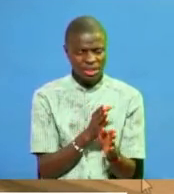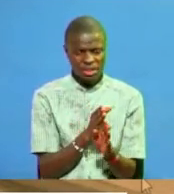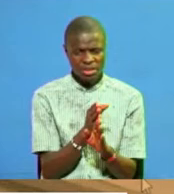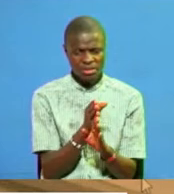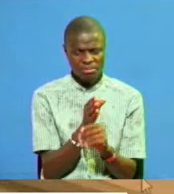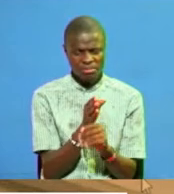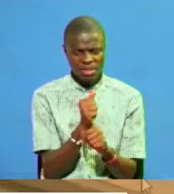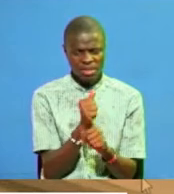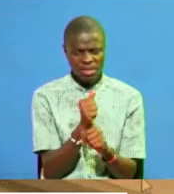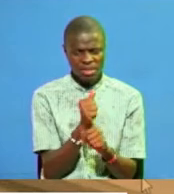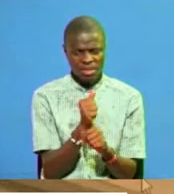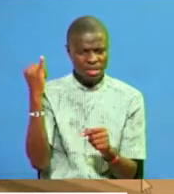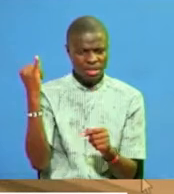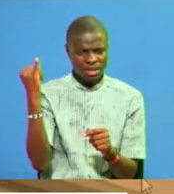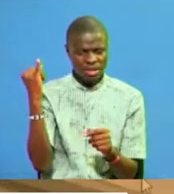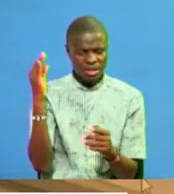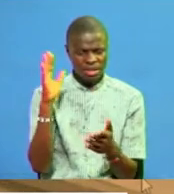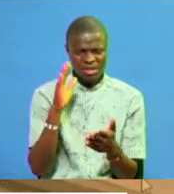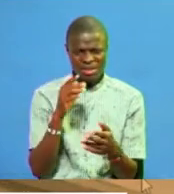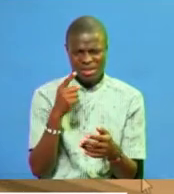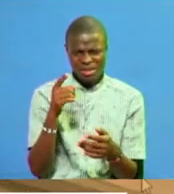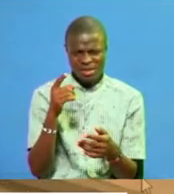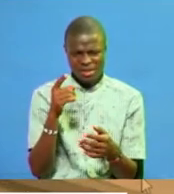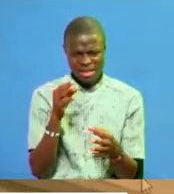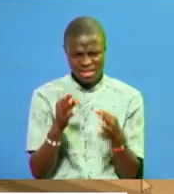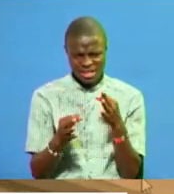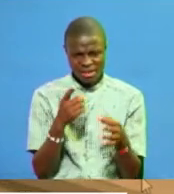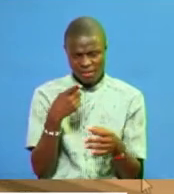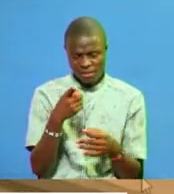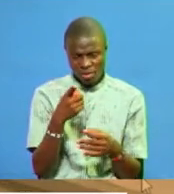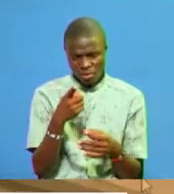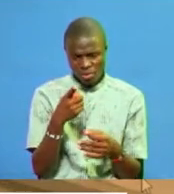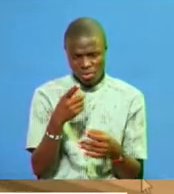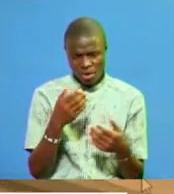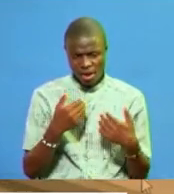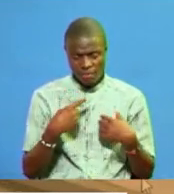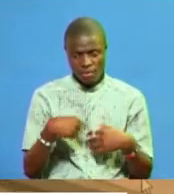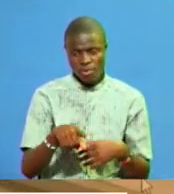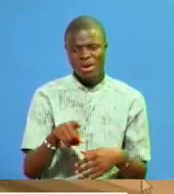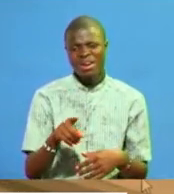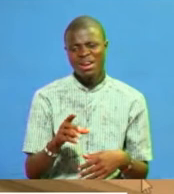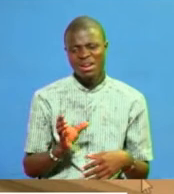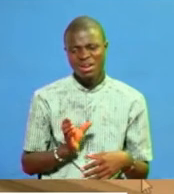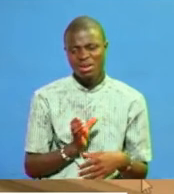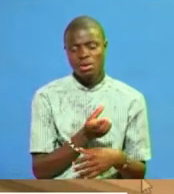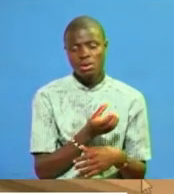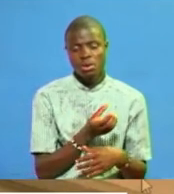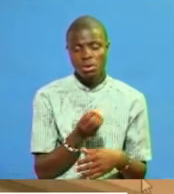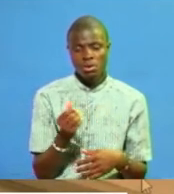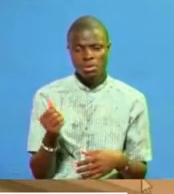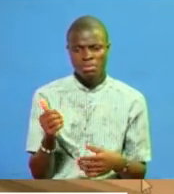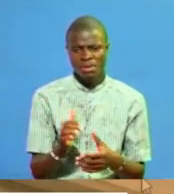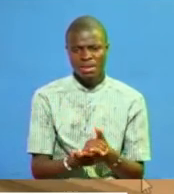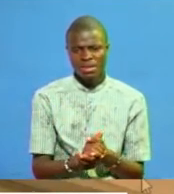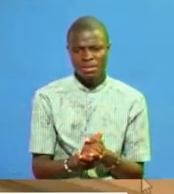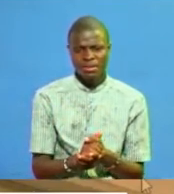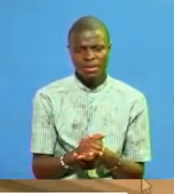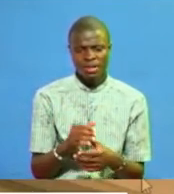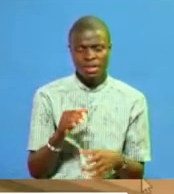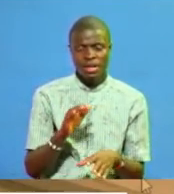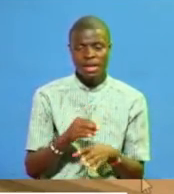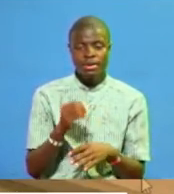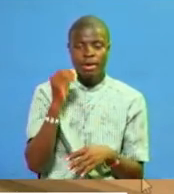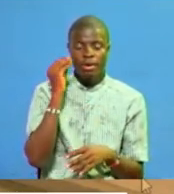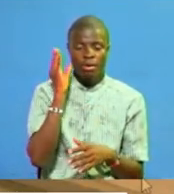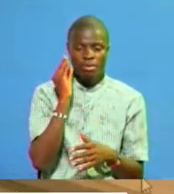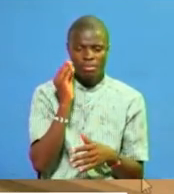cash. So whenever you have your own cash in the pocket or at home, then it's very similar with the way you hold Bitcoin.